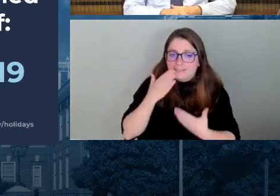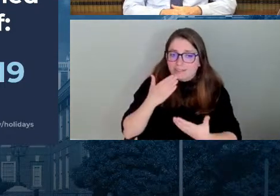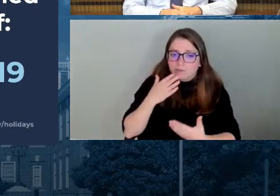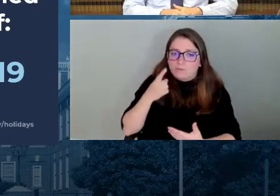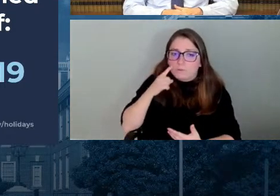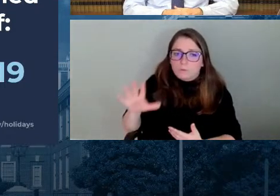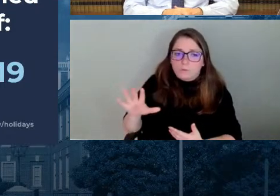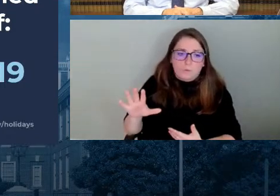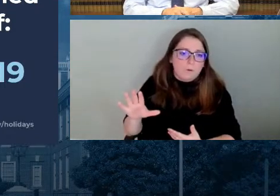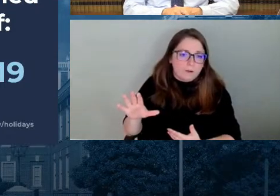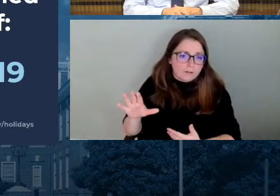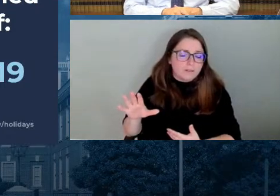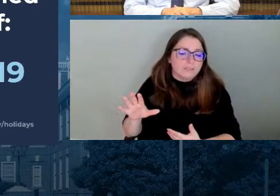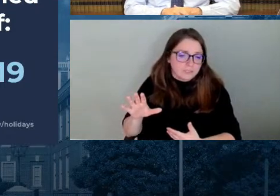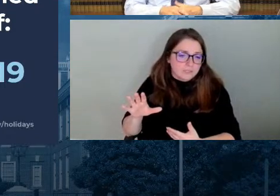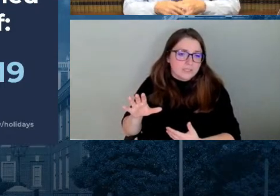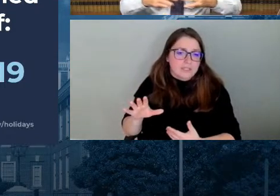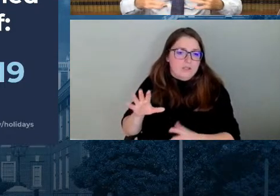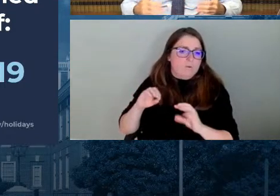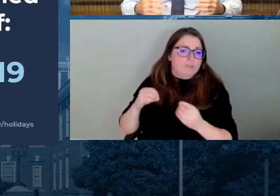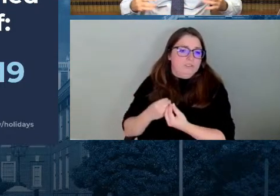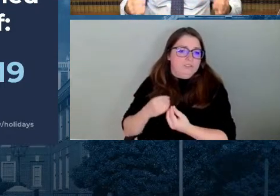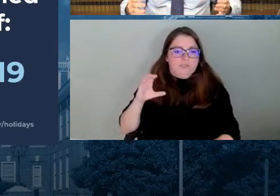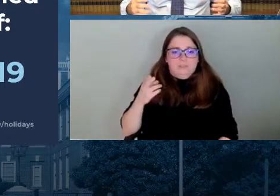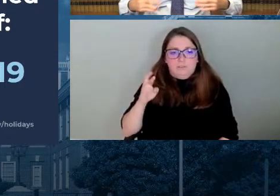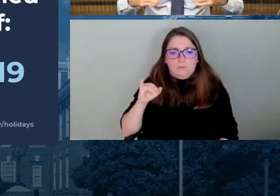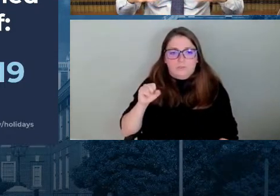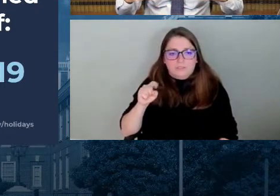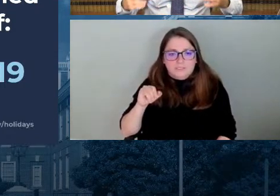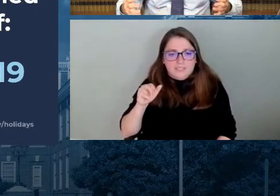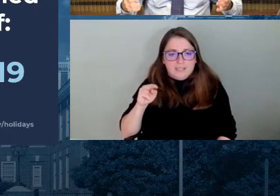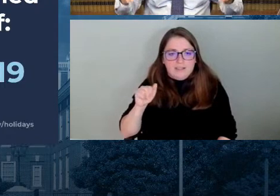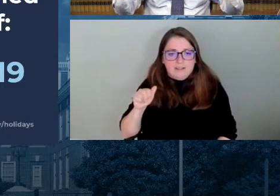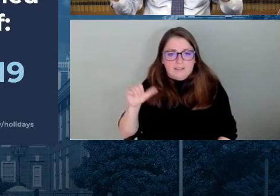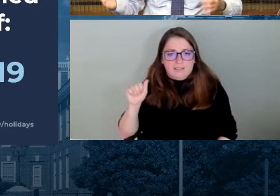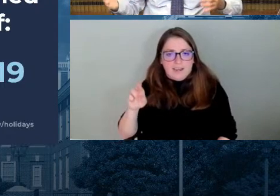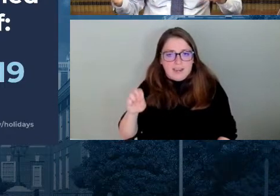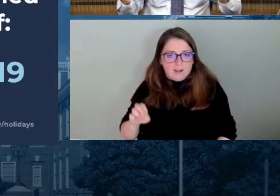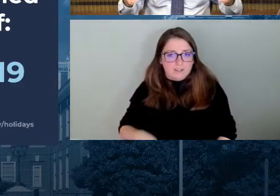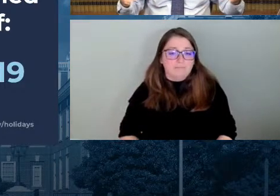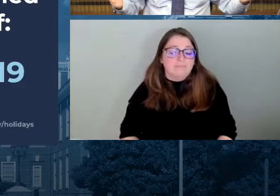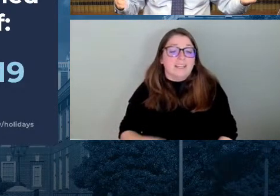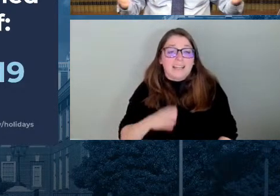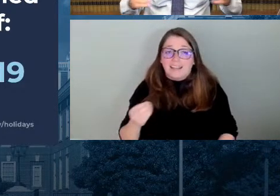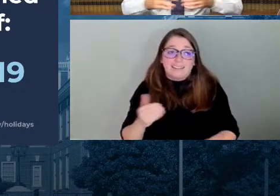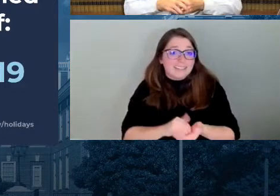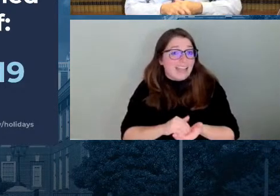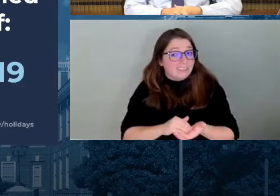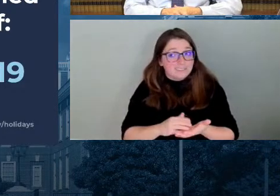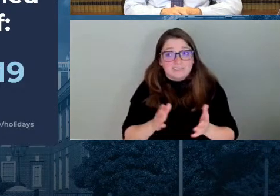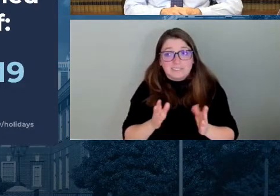largest hospital system. And our really effort is just to get the word out that there are things that we can